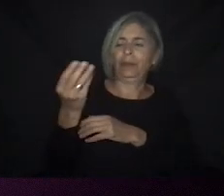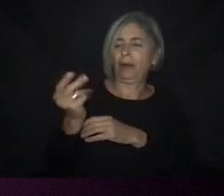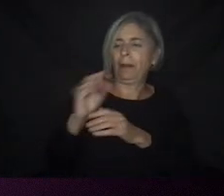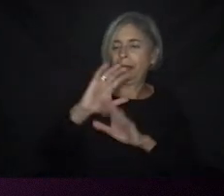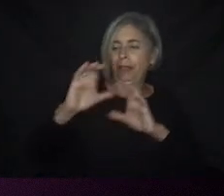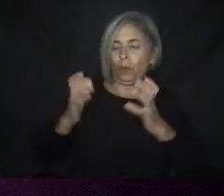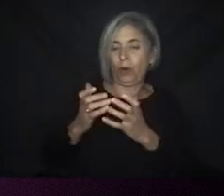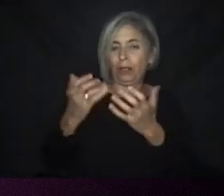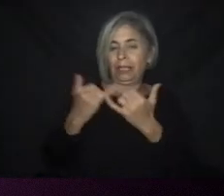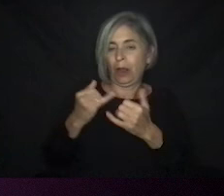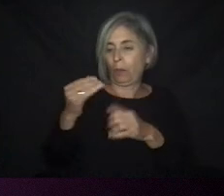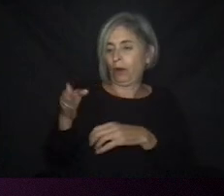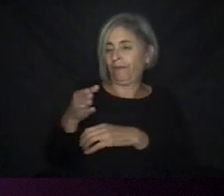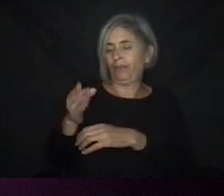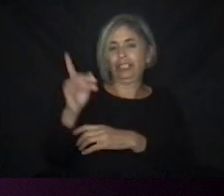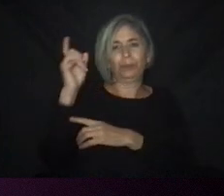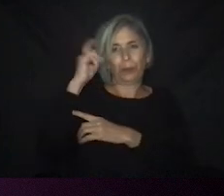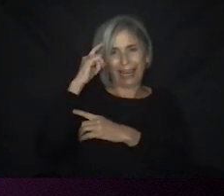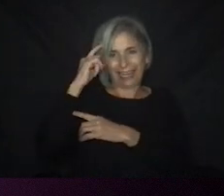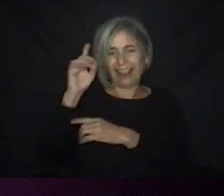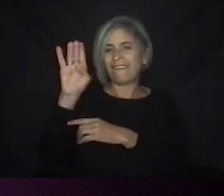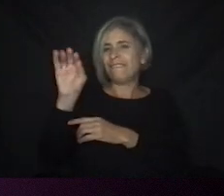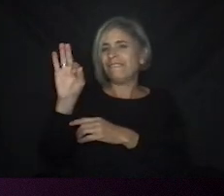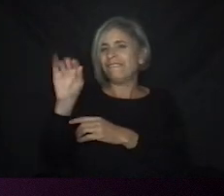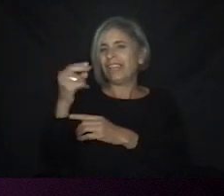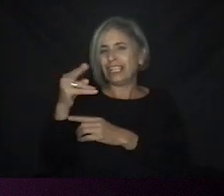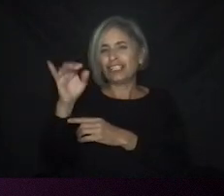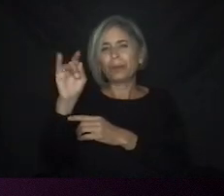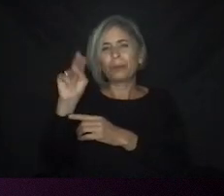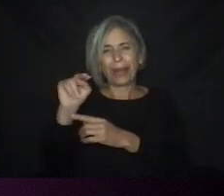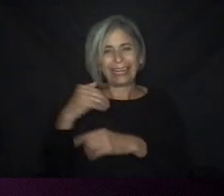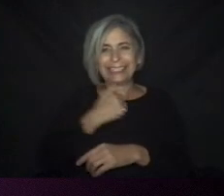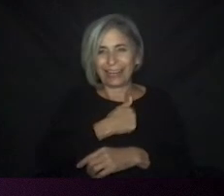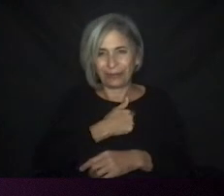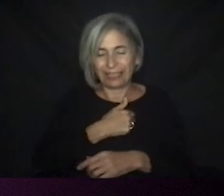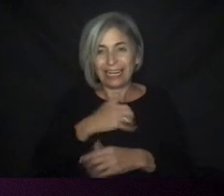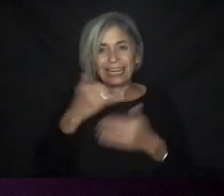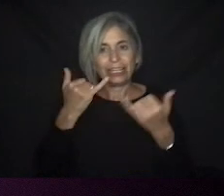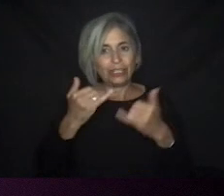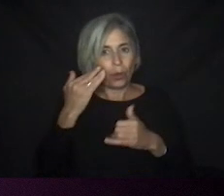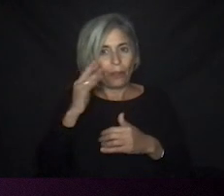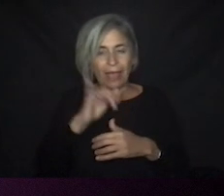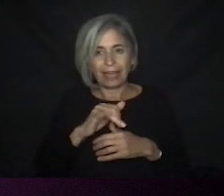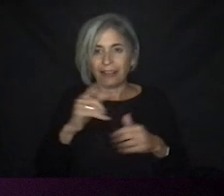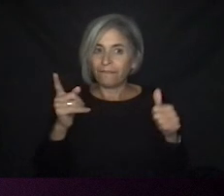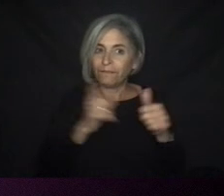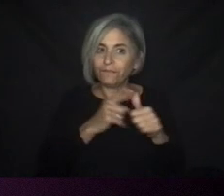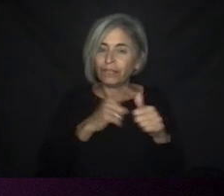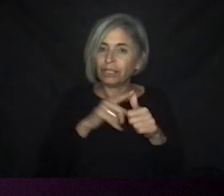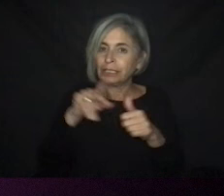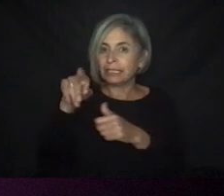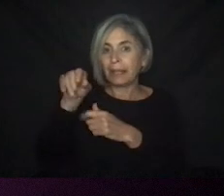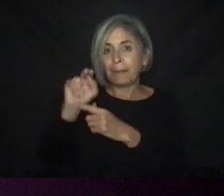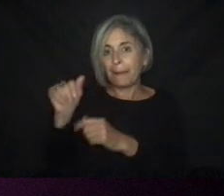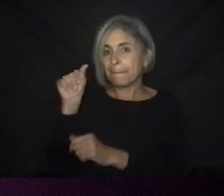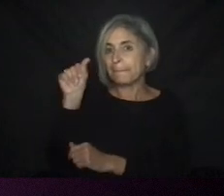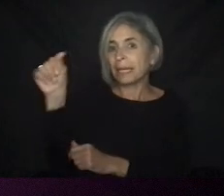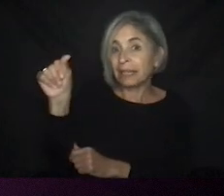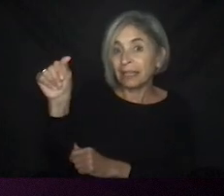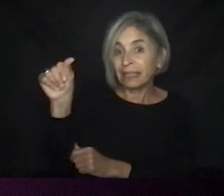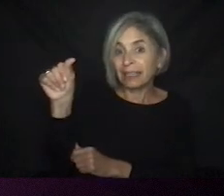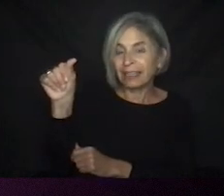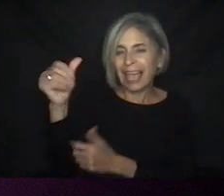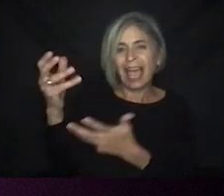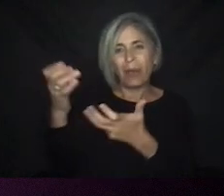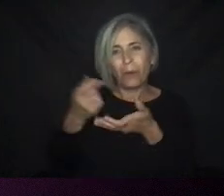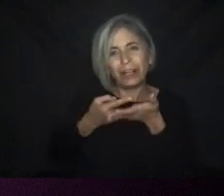now I'm working at Fishbrain. So that's something to note there. Now, the first kind of pin on our board I want to